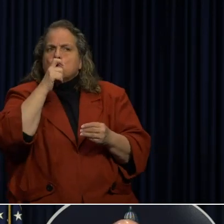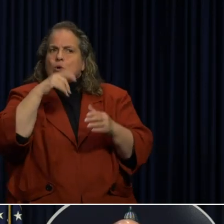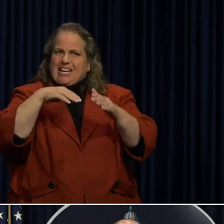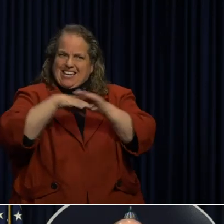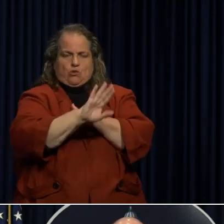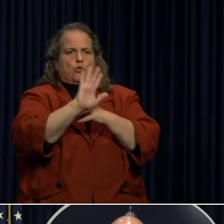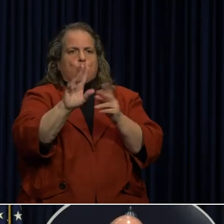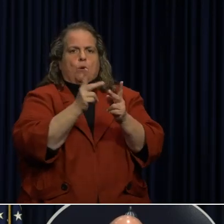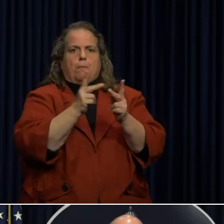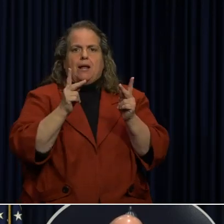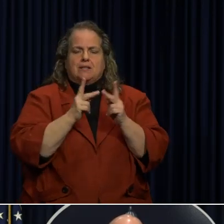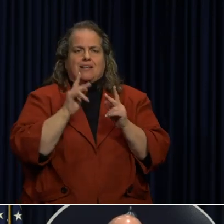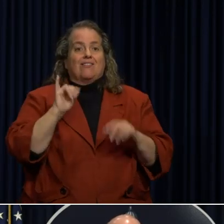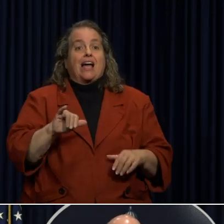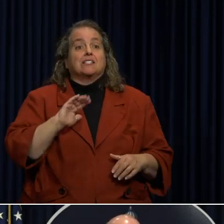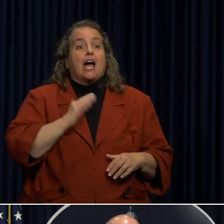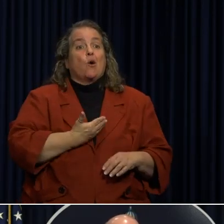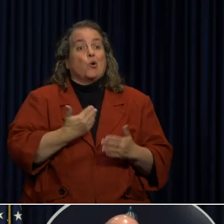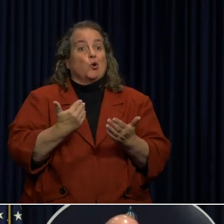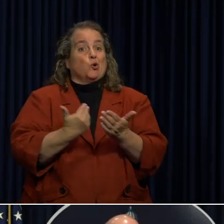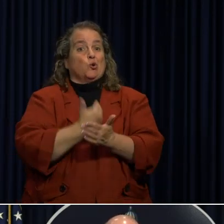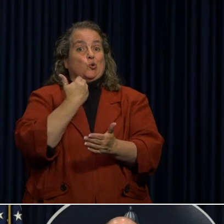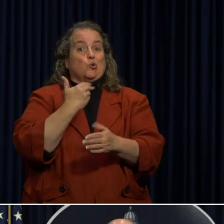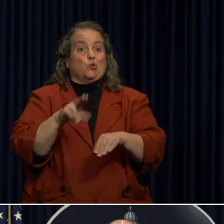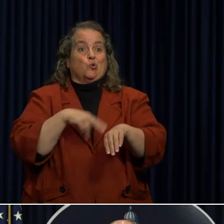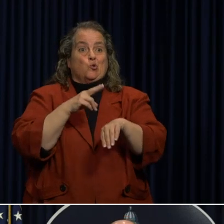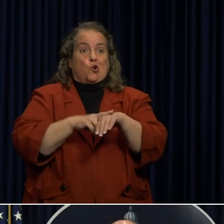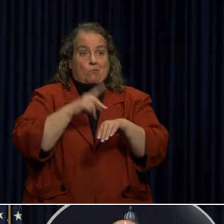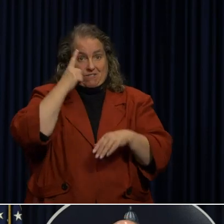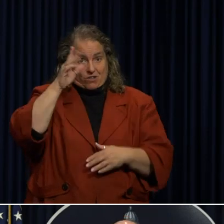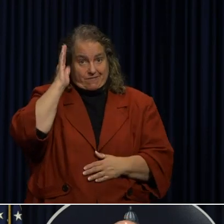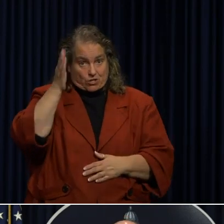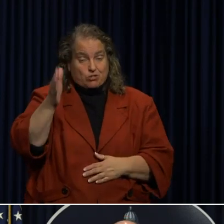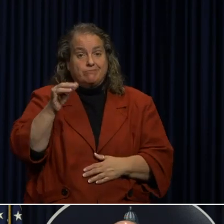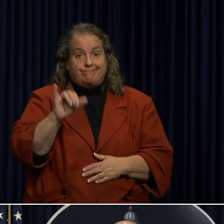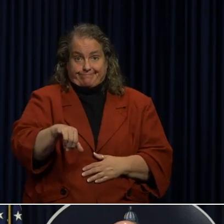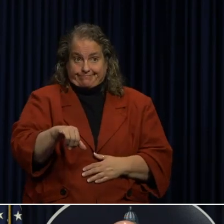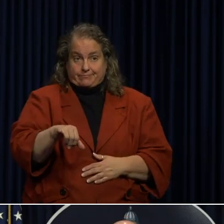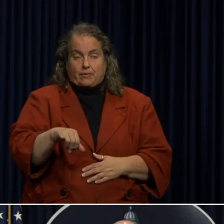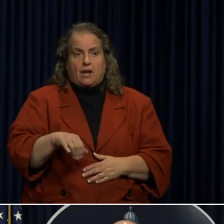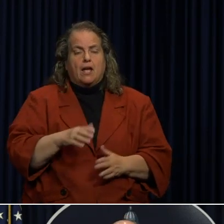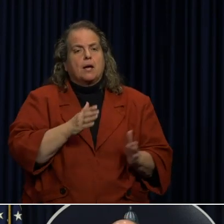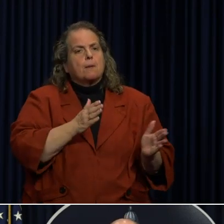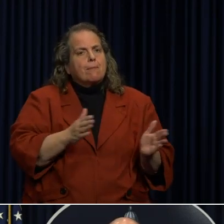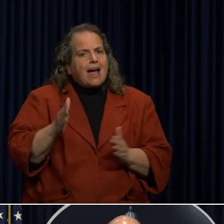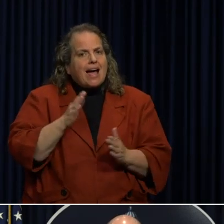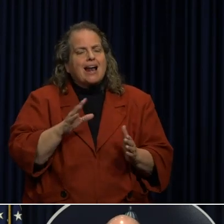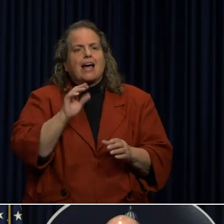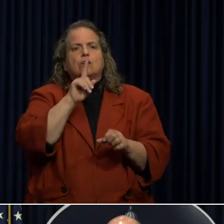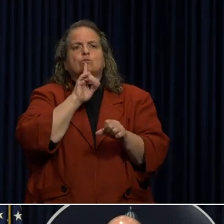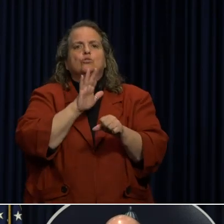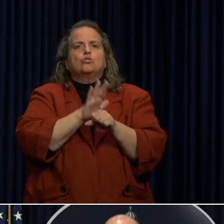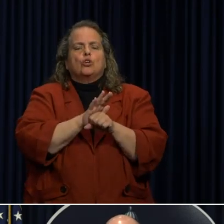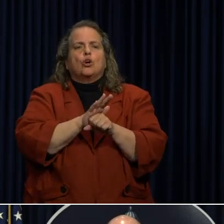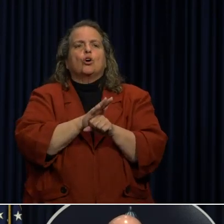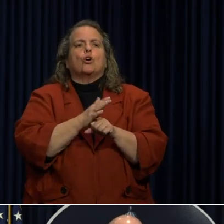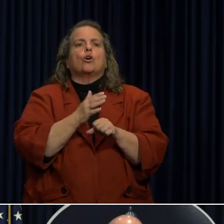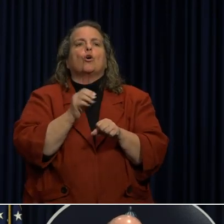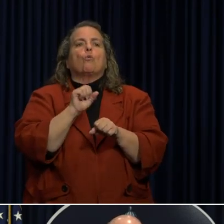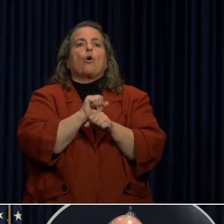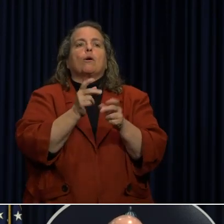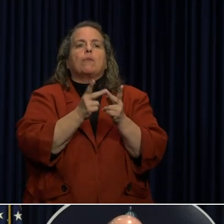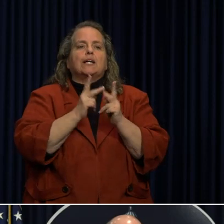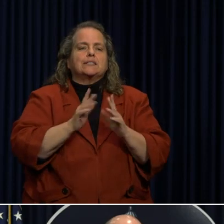facility. That's our new normal for the foreseeable future. Plan for and ensure enhanced workplace sanitizing, wiping